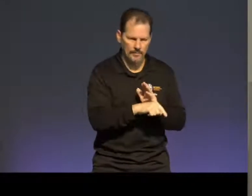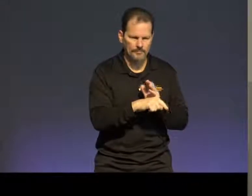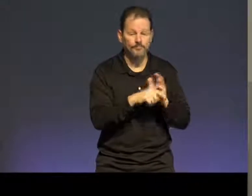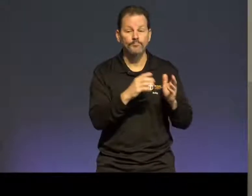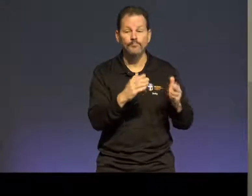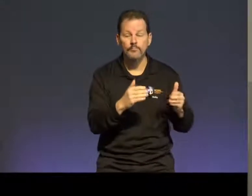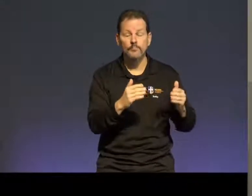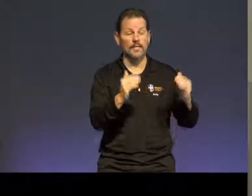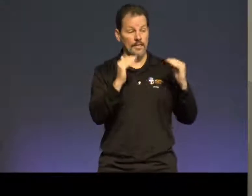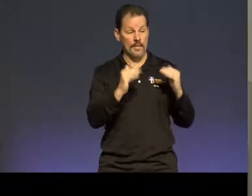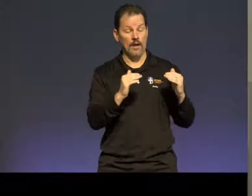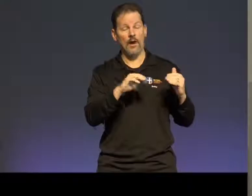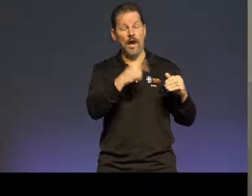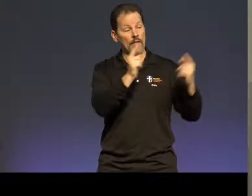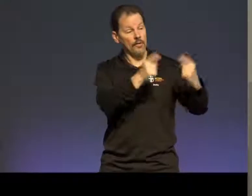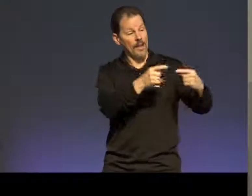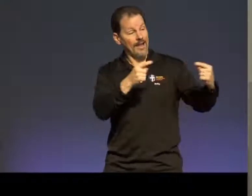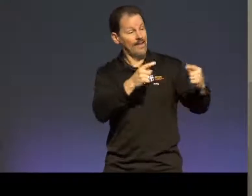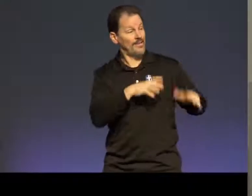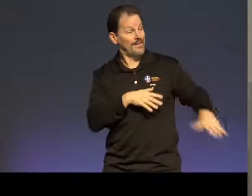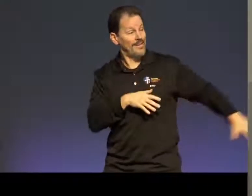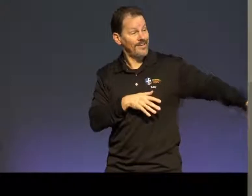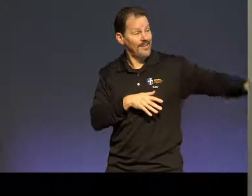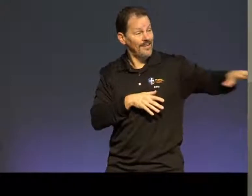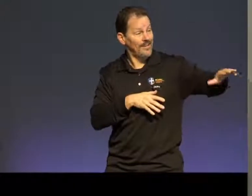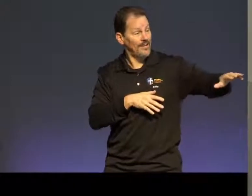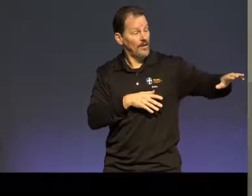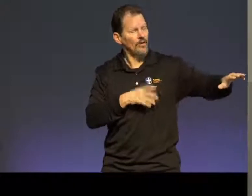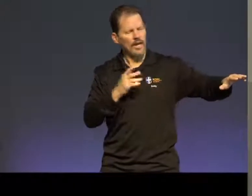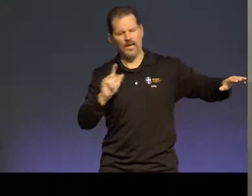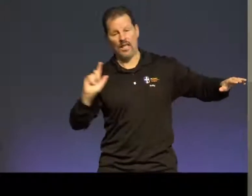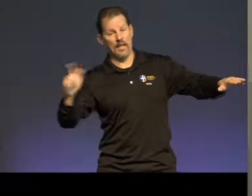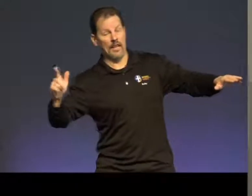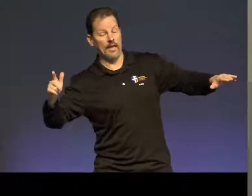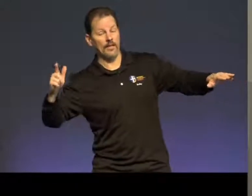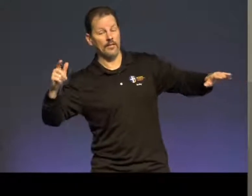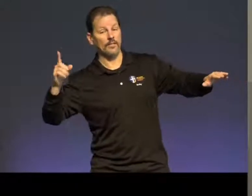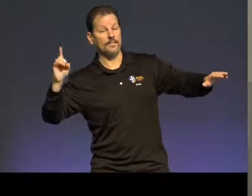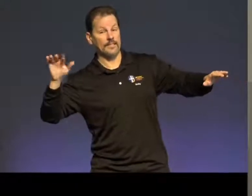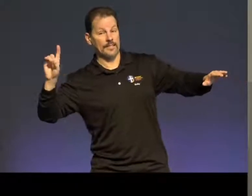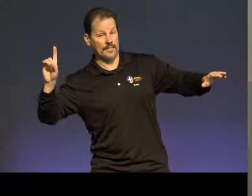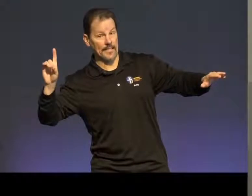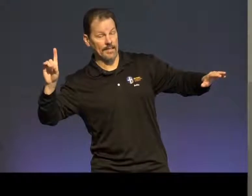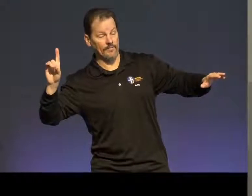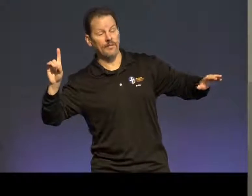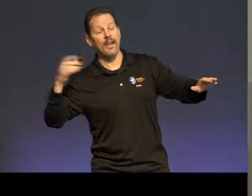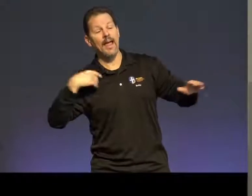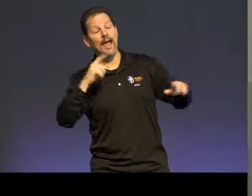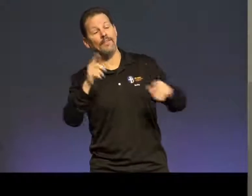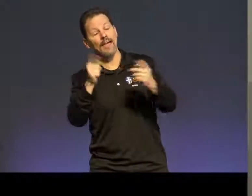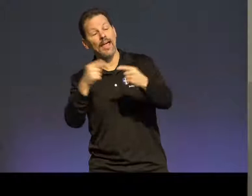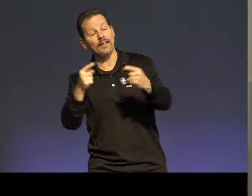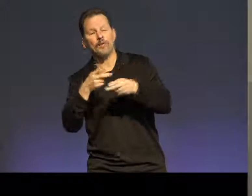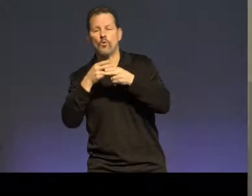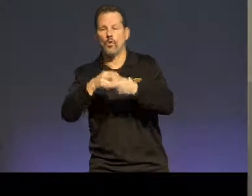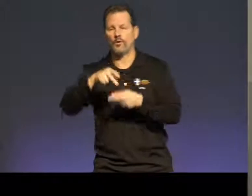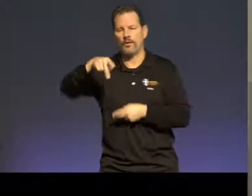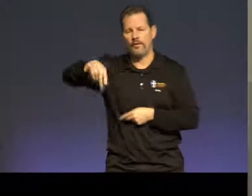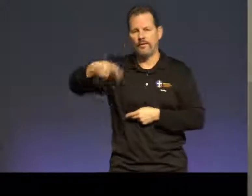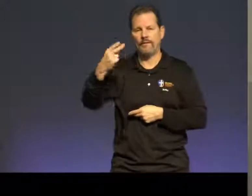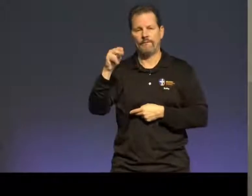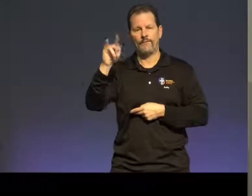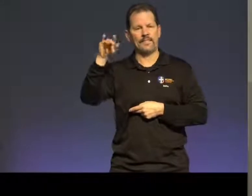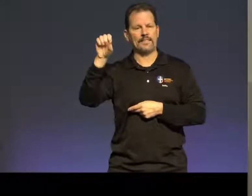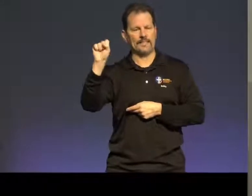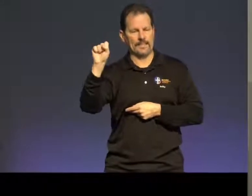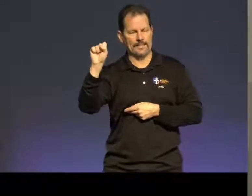of these people or this group when we think about David. They're called the Philistines. Well, they are the next enemy that rises